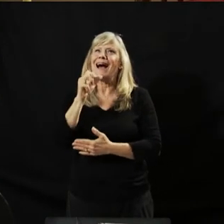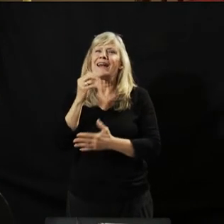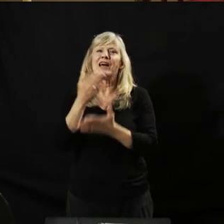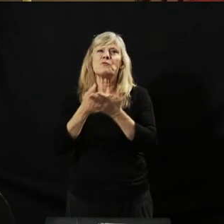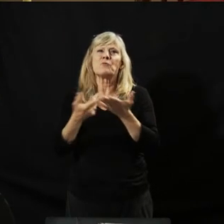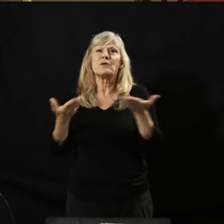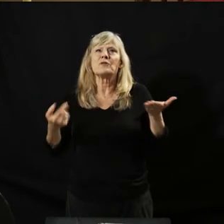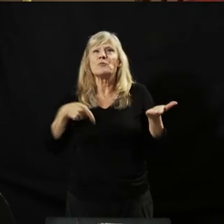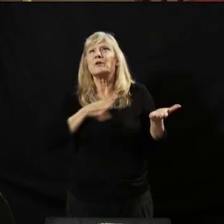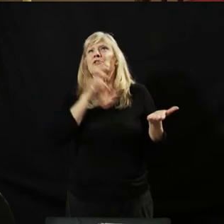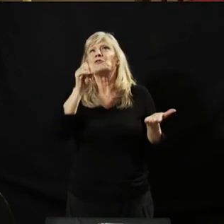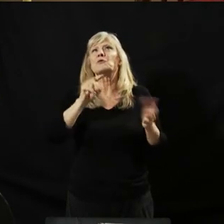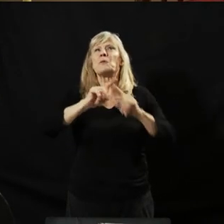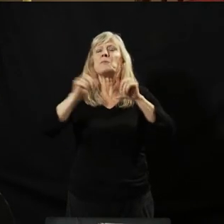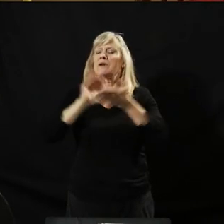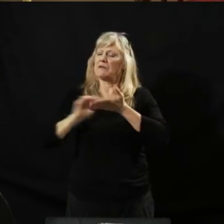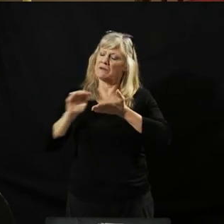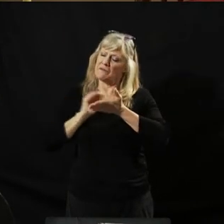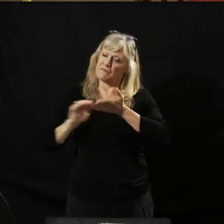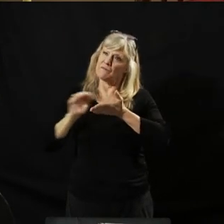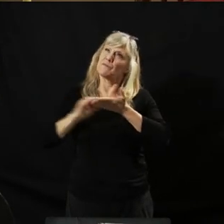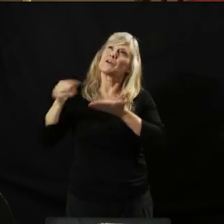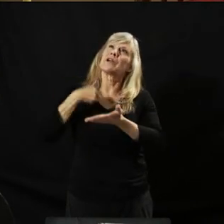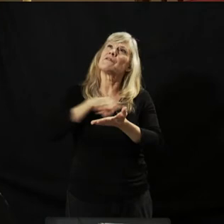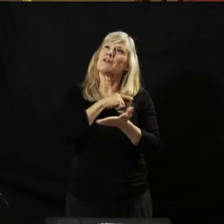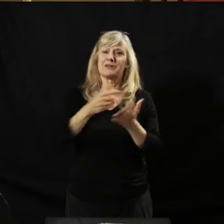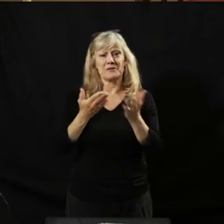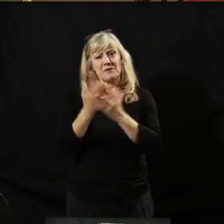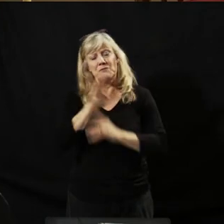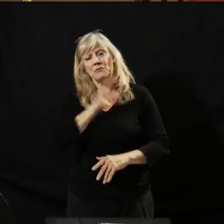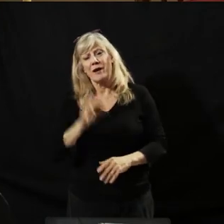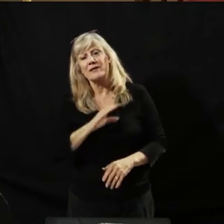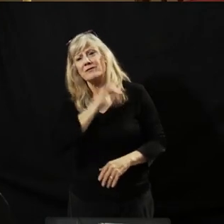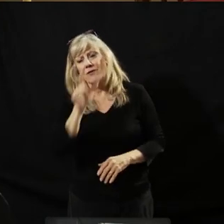your pardon through Christ our Lord.